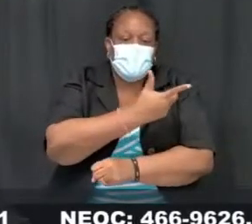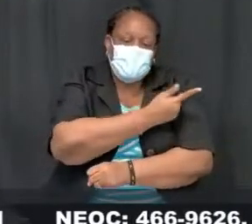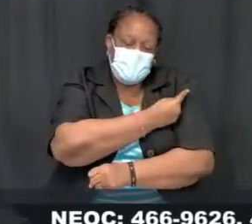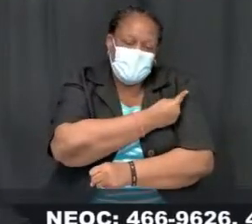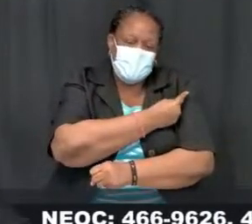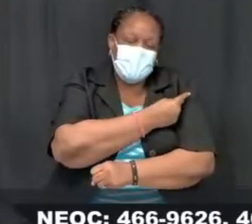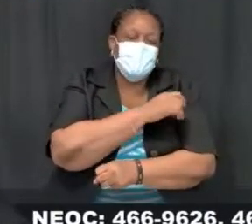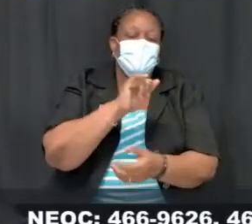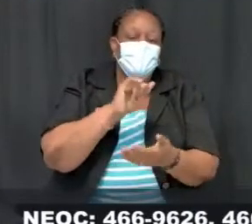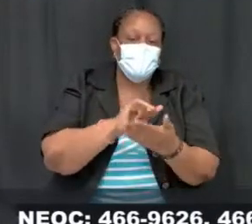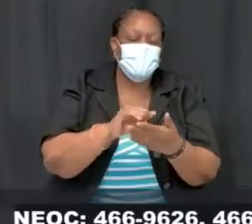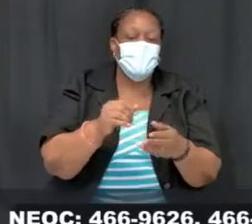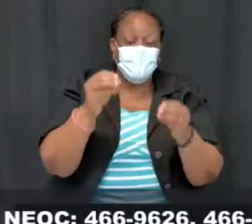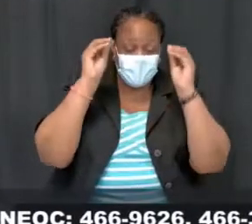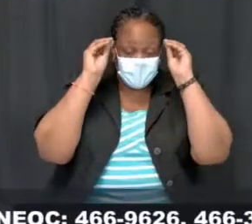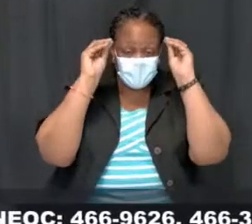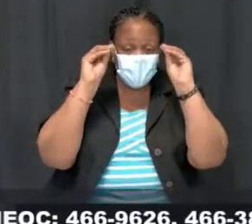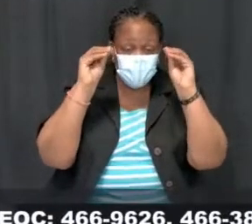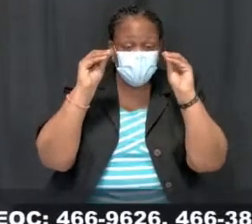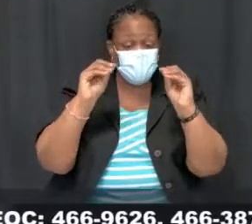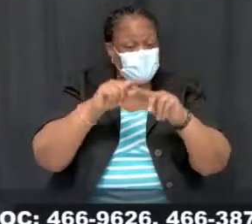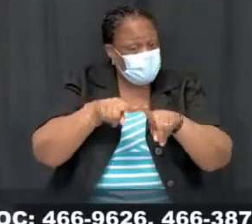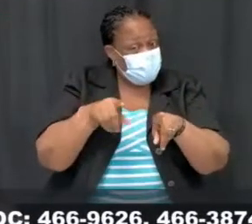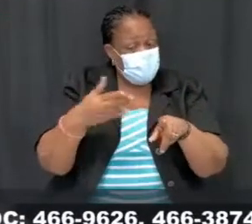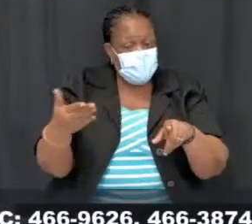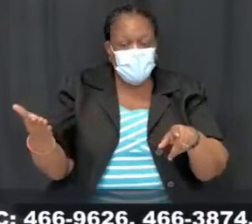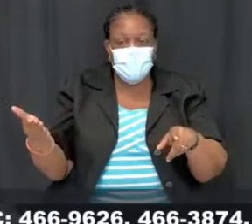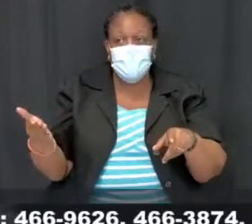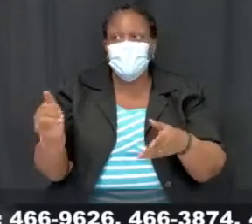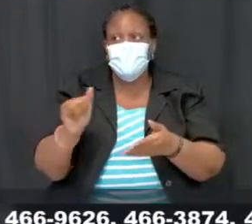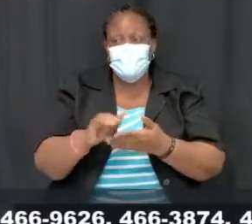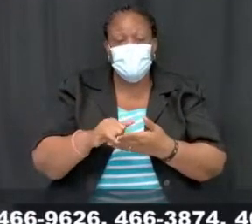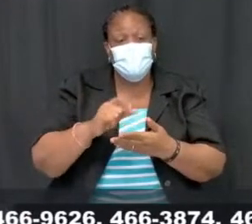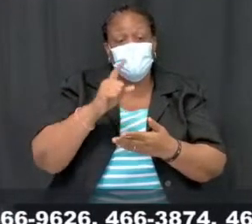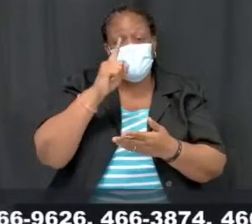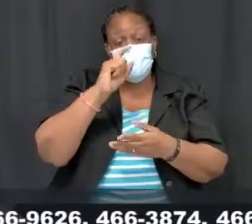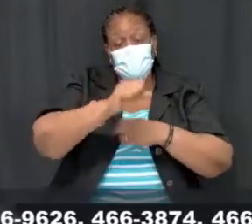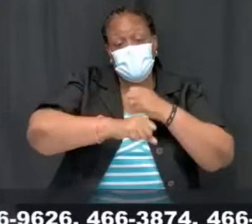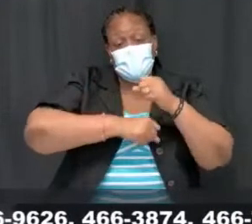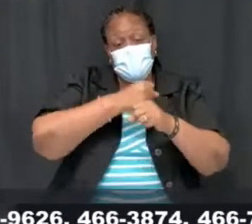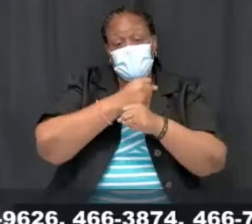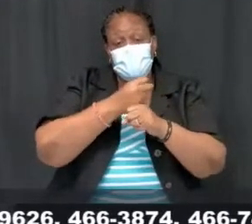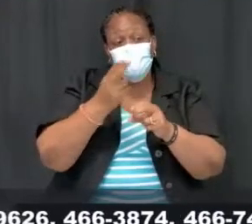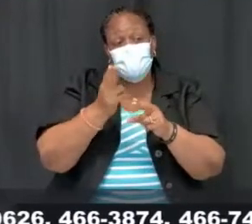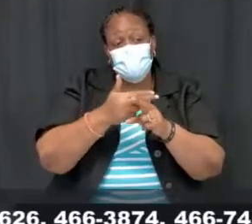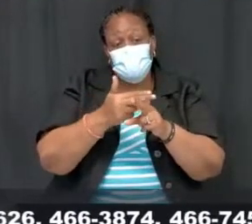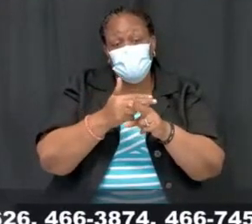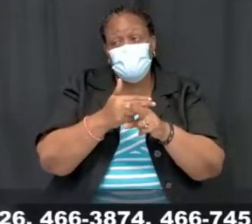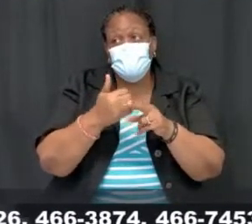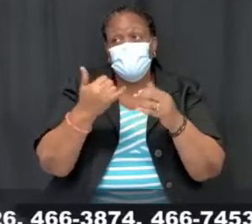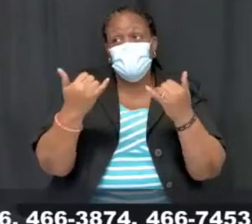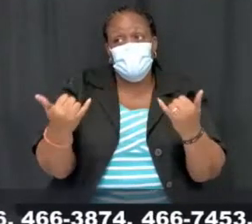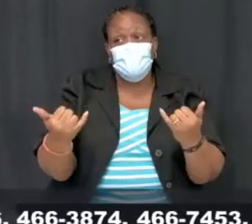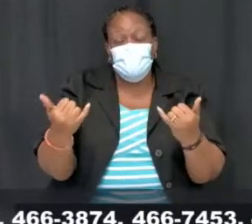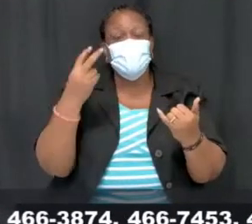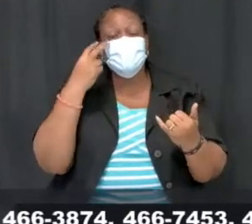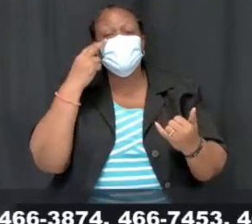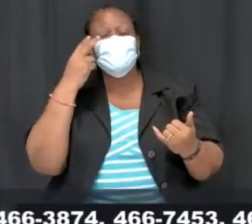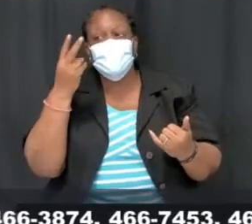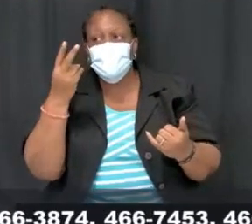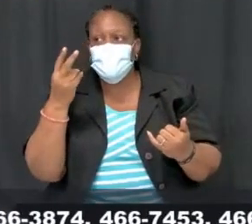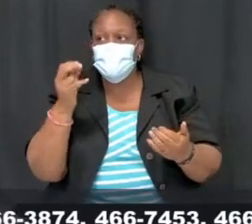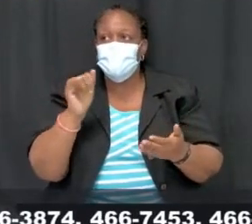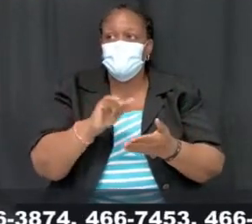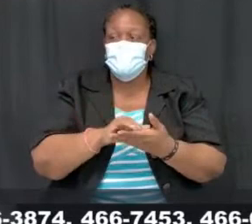COVID-19 is teaching us something different because almost a year and a half into the pandemic, we now